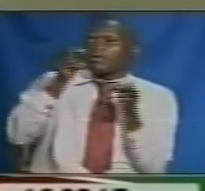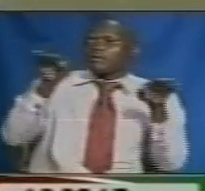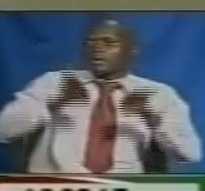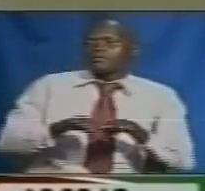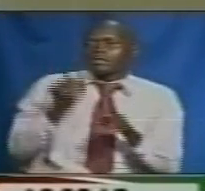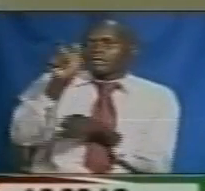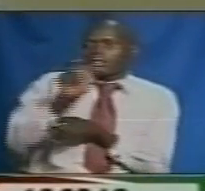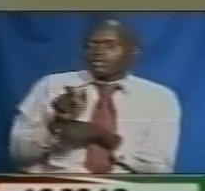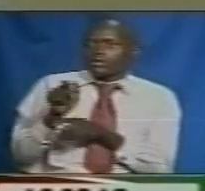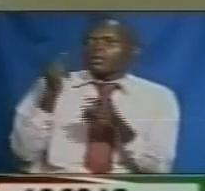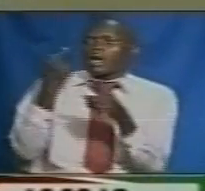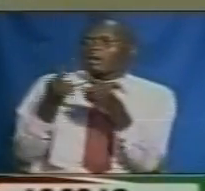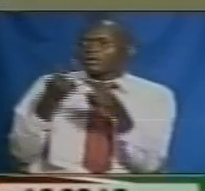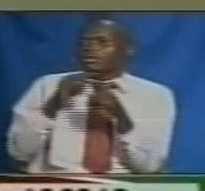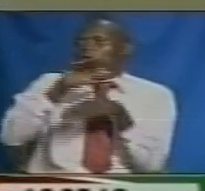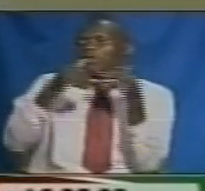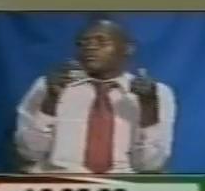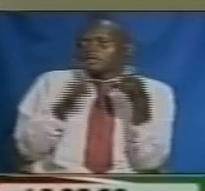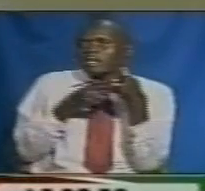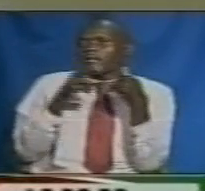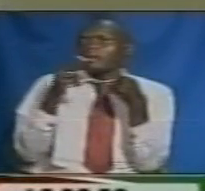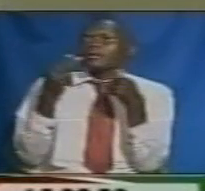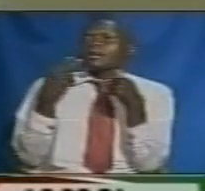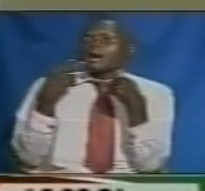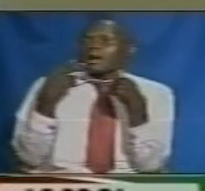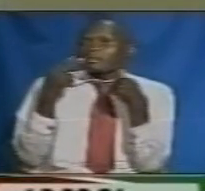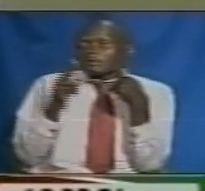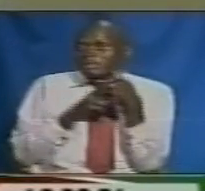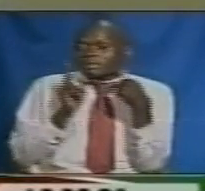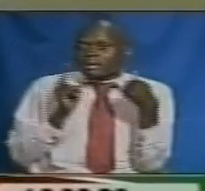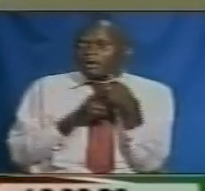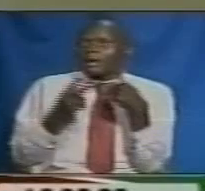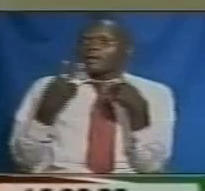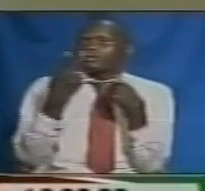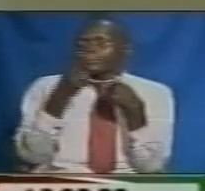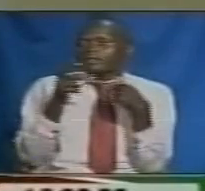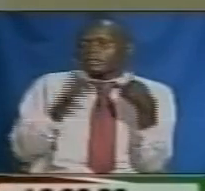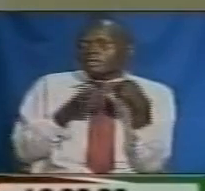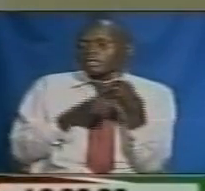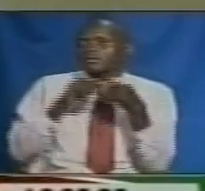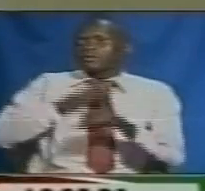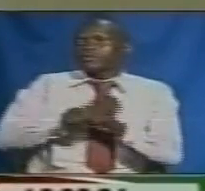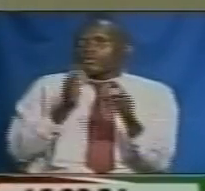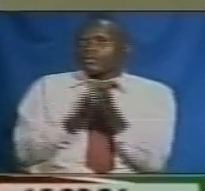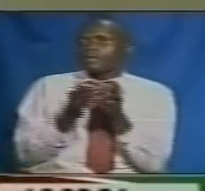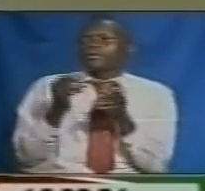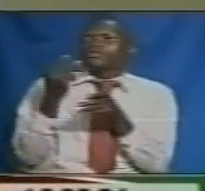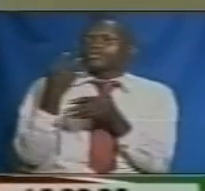regions. A total of 726 schools with a population of